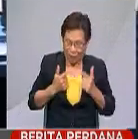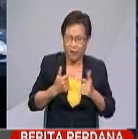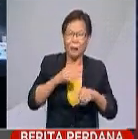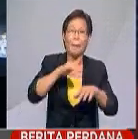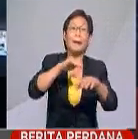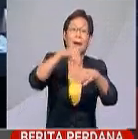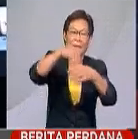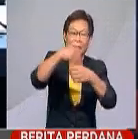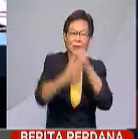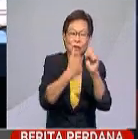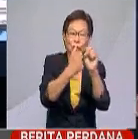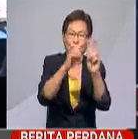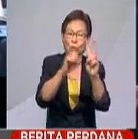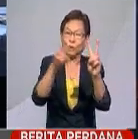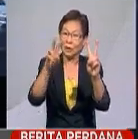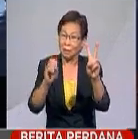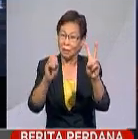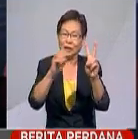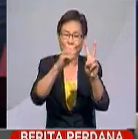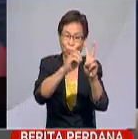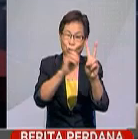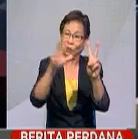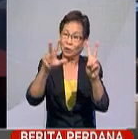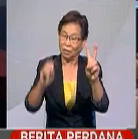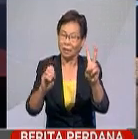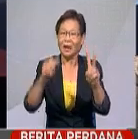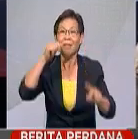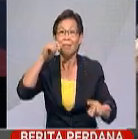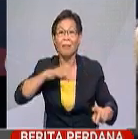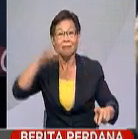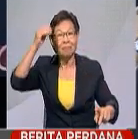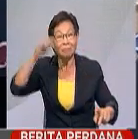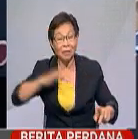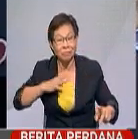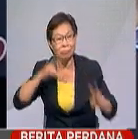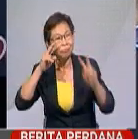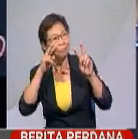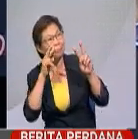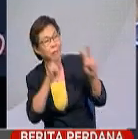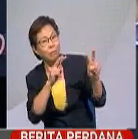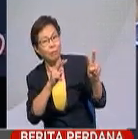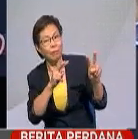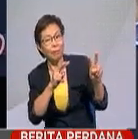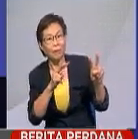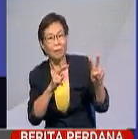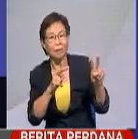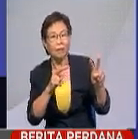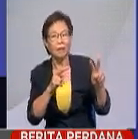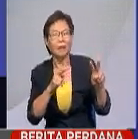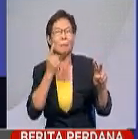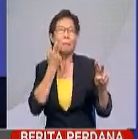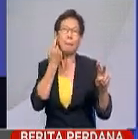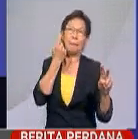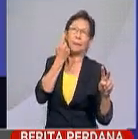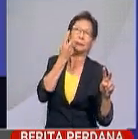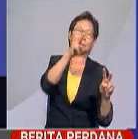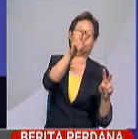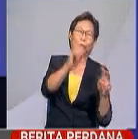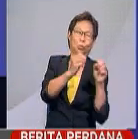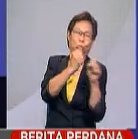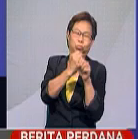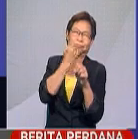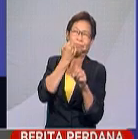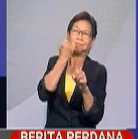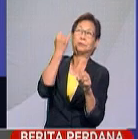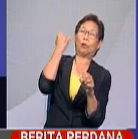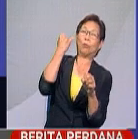2030. Ladies and gentlemen, a closer look at the past two decades will also